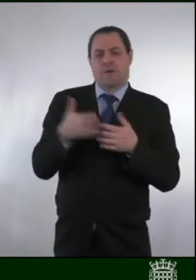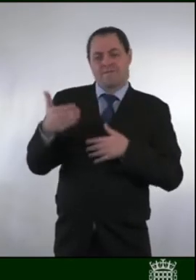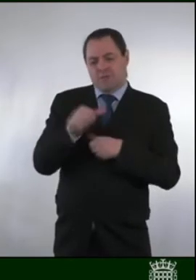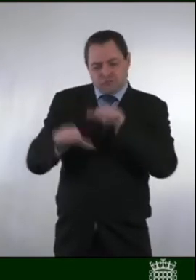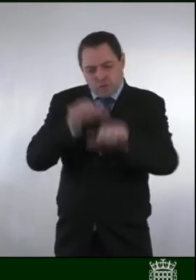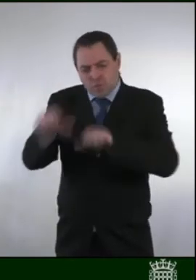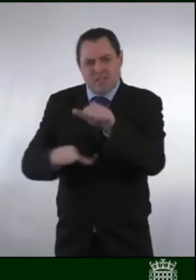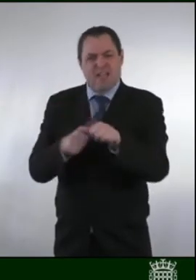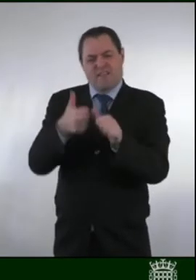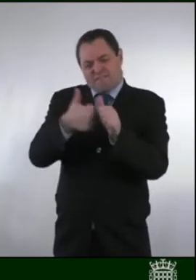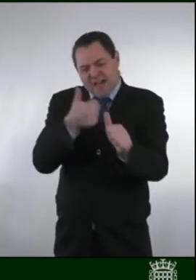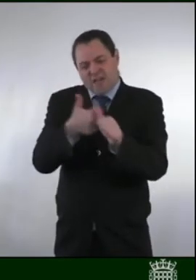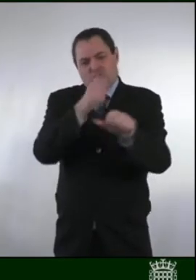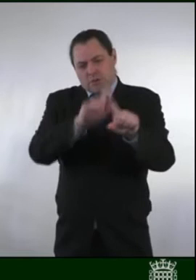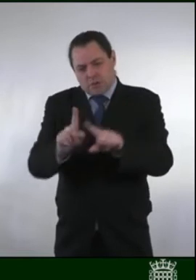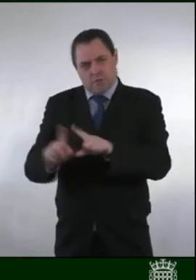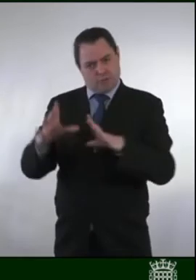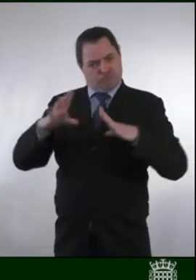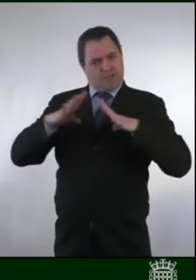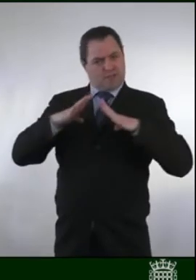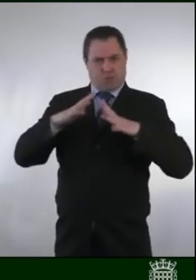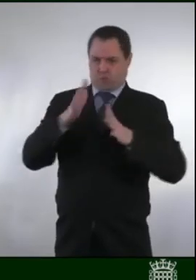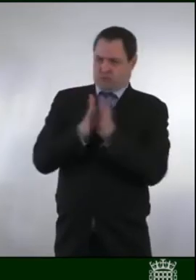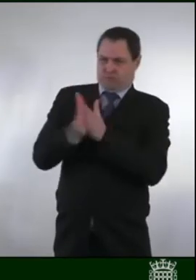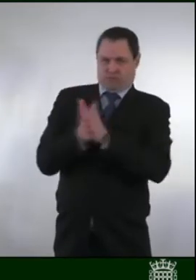and getting fishing ready for the opportunities ahead.